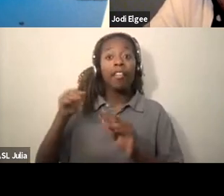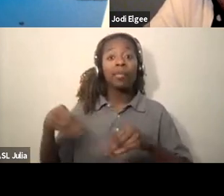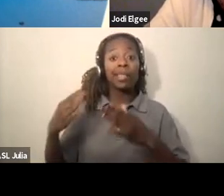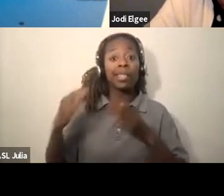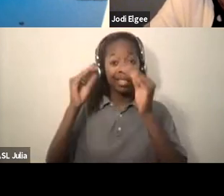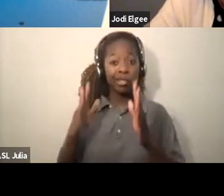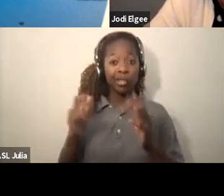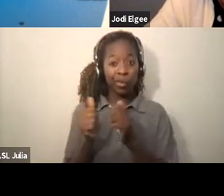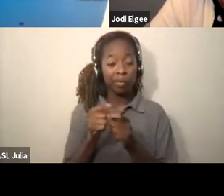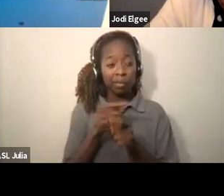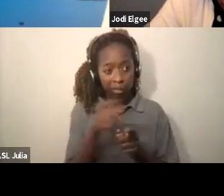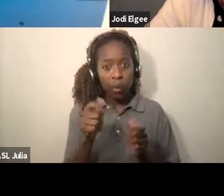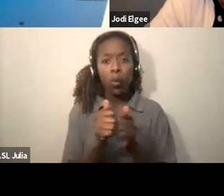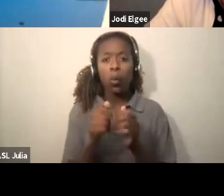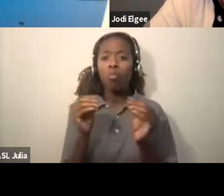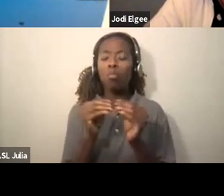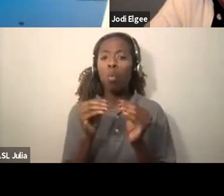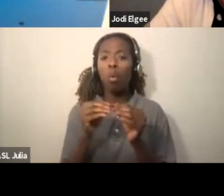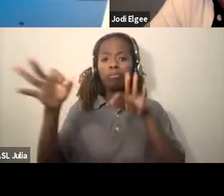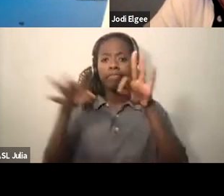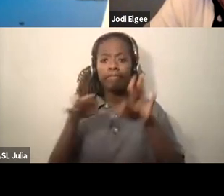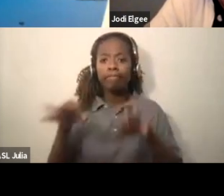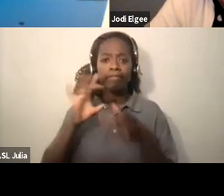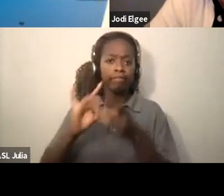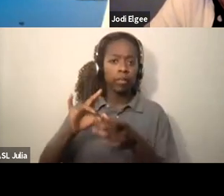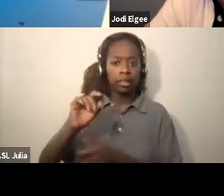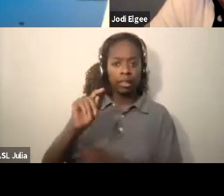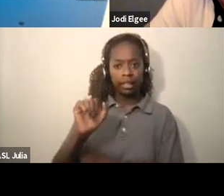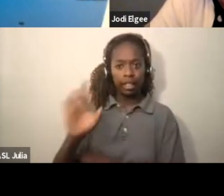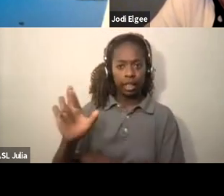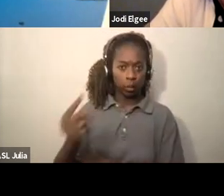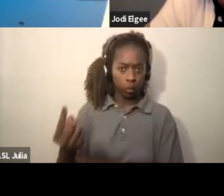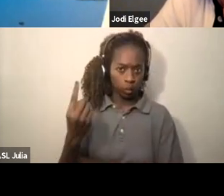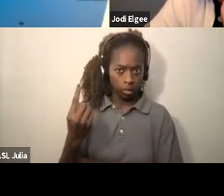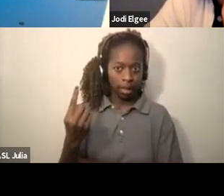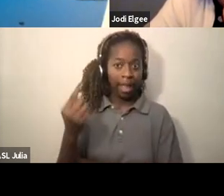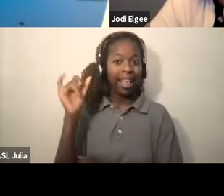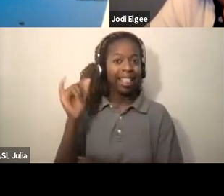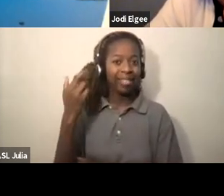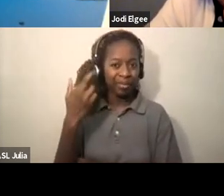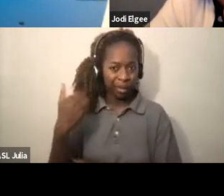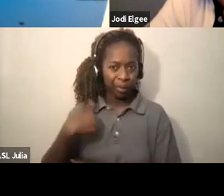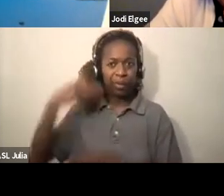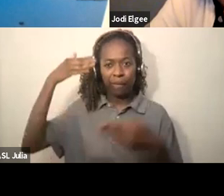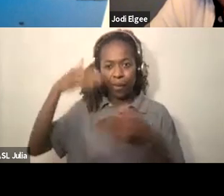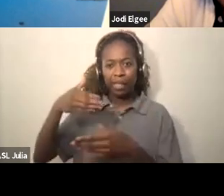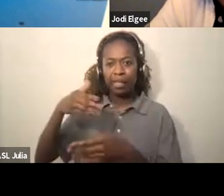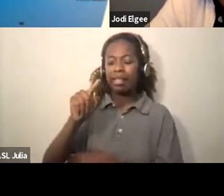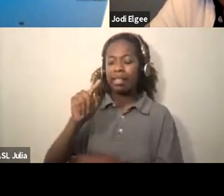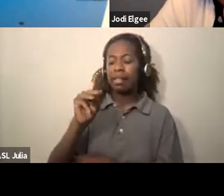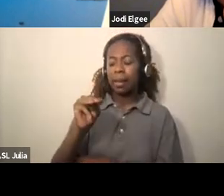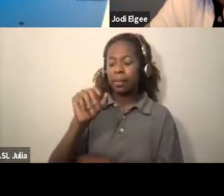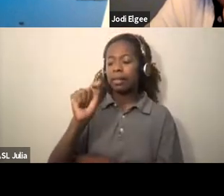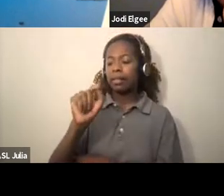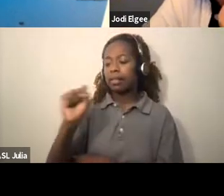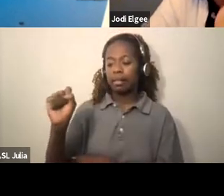with more tier one supports um and that's why we're focusing on the mtss in tier one so yes